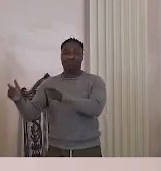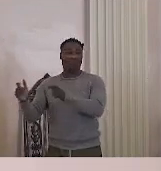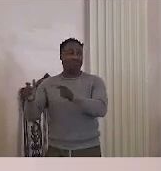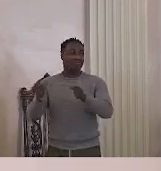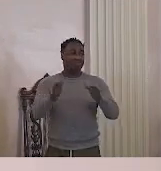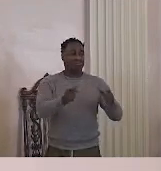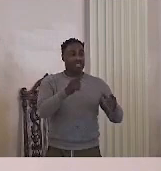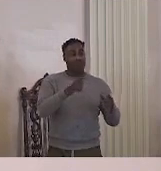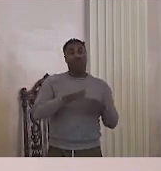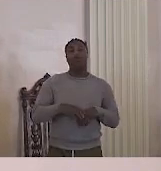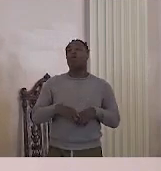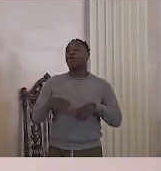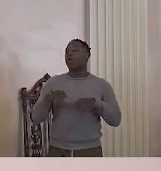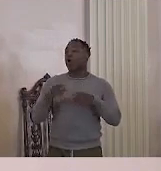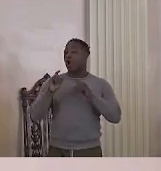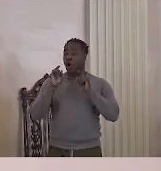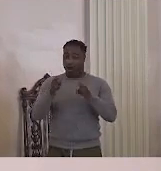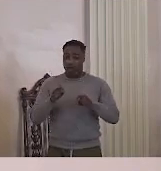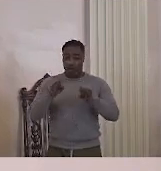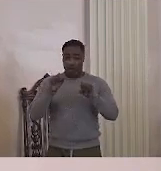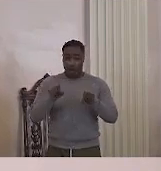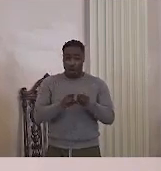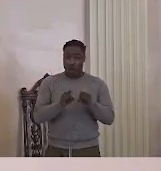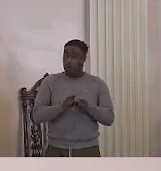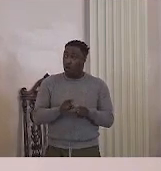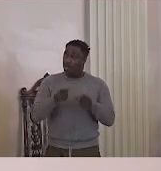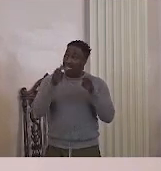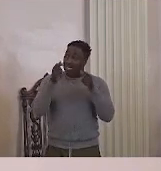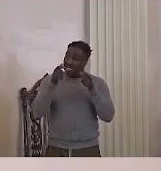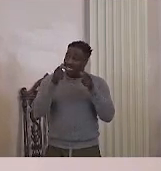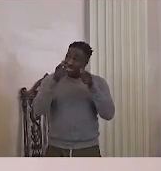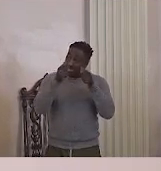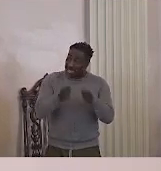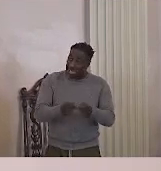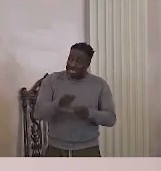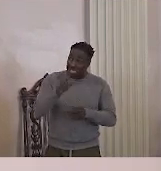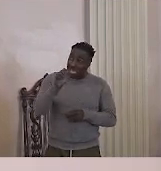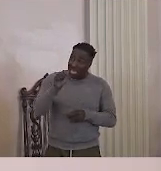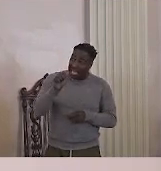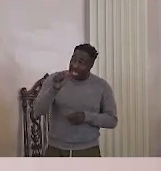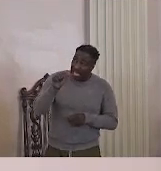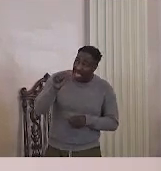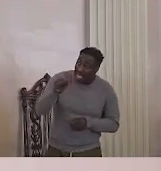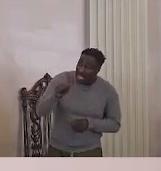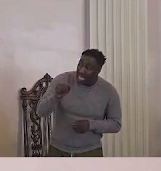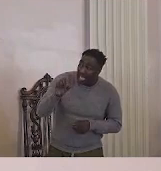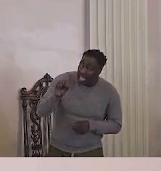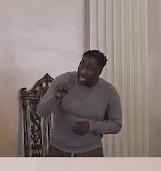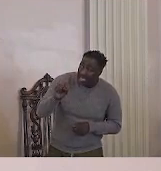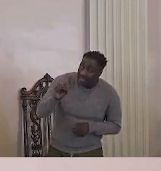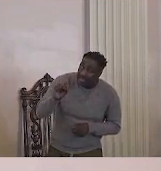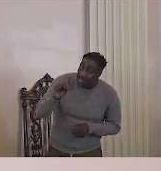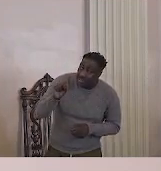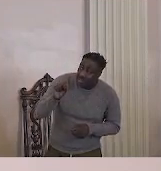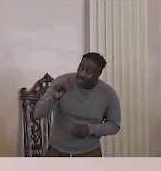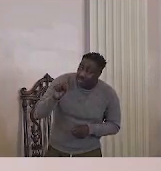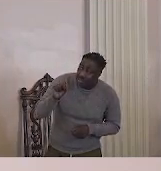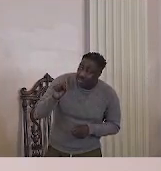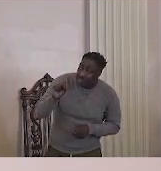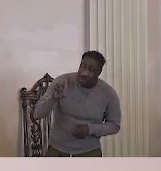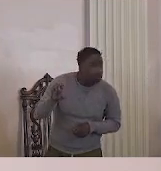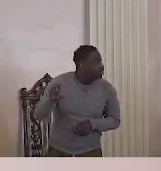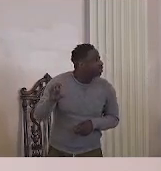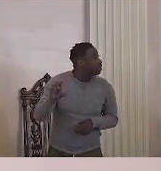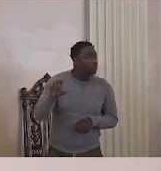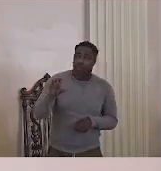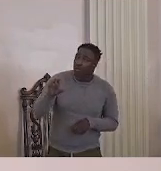offering. You can also text ASC to 73256. And if you're on Zoom, we